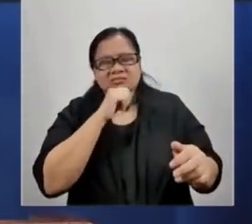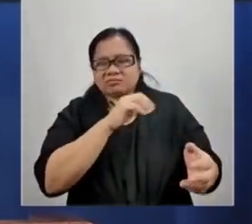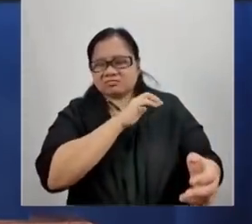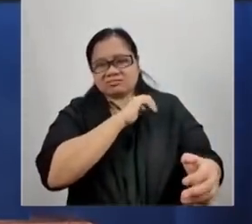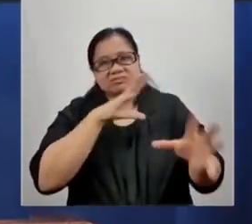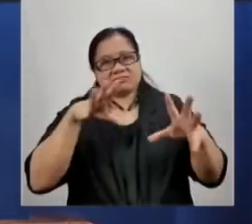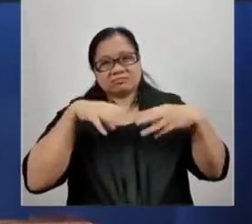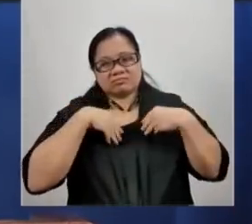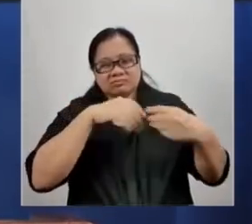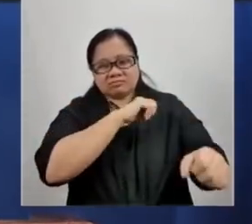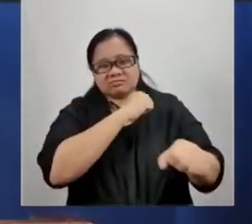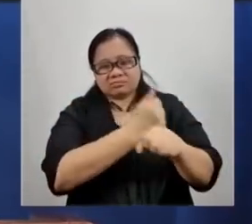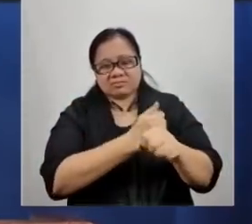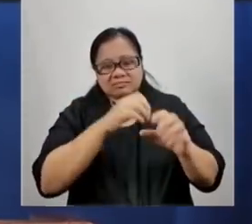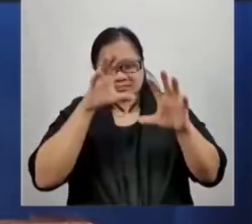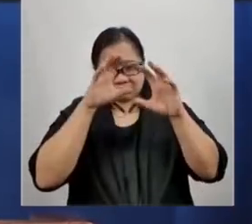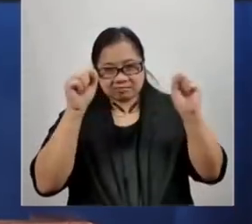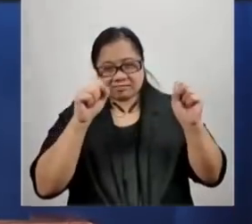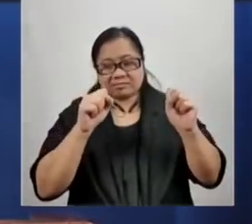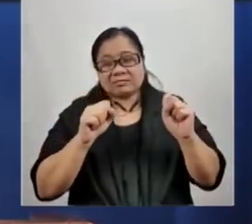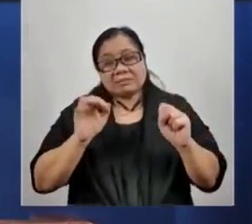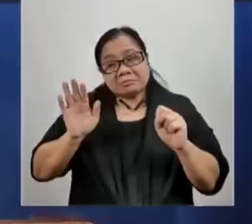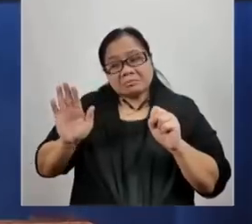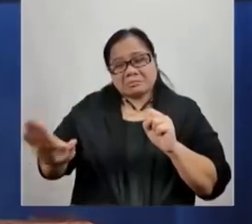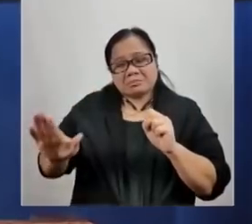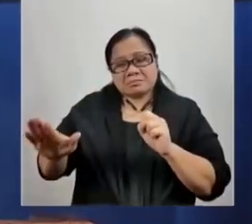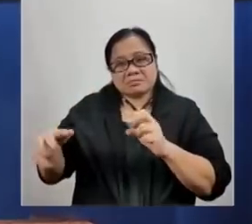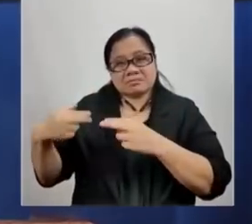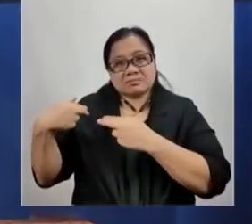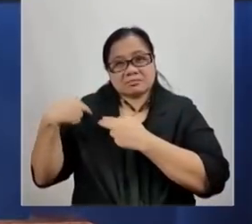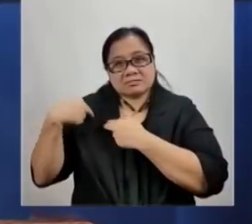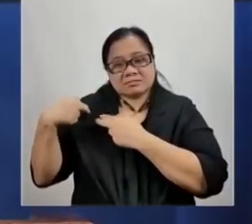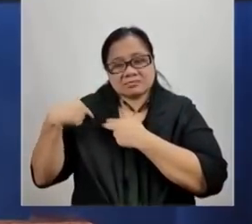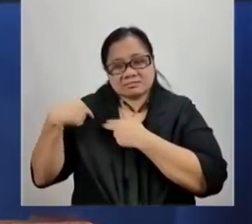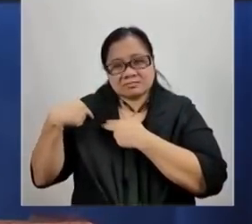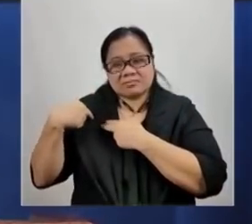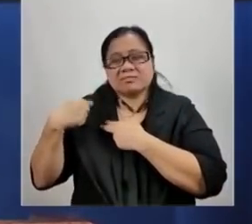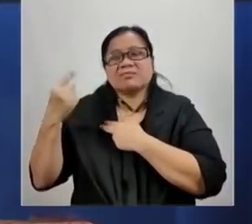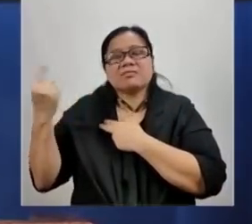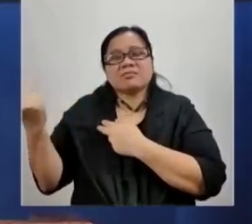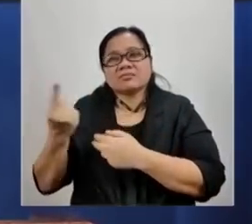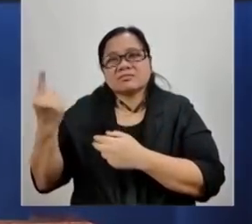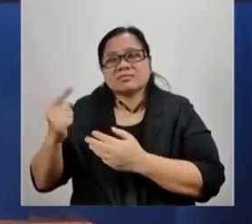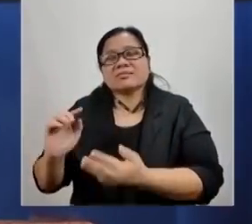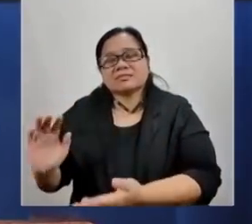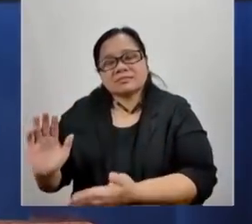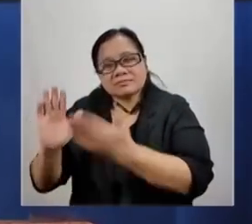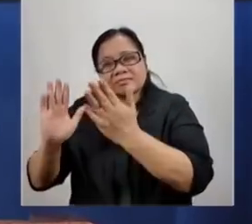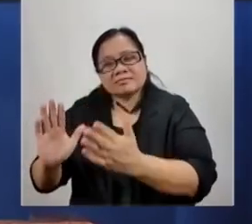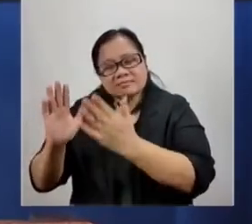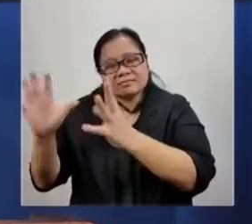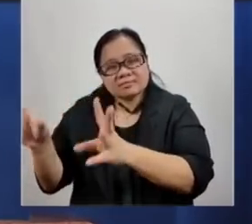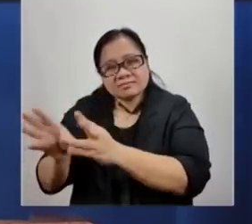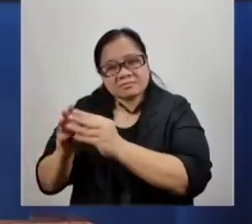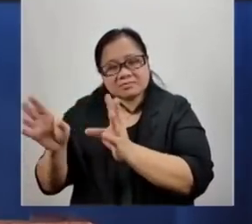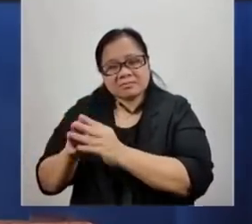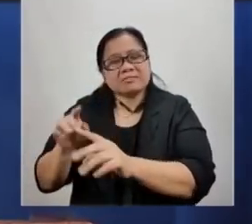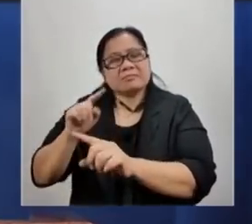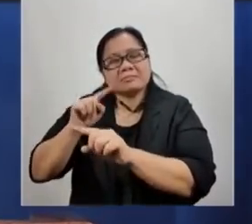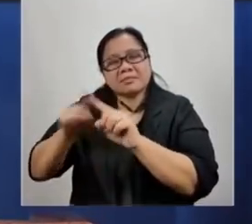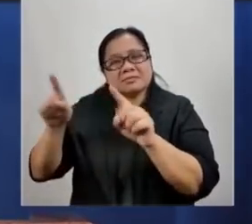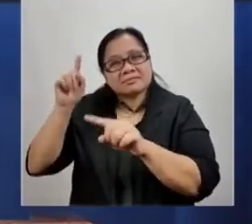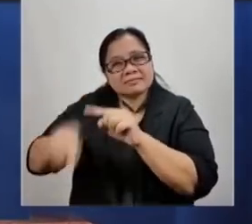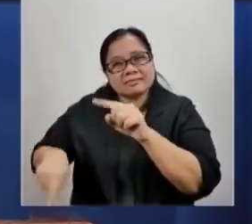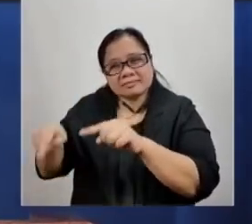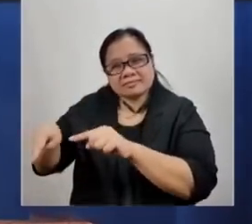His assignment as the alternate of the President is merely to be present in those meetings where the President cannot attend. It is